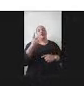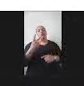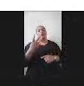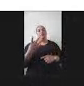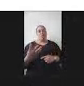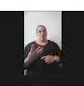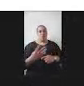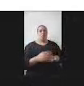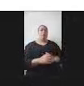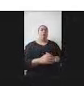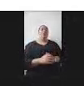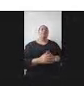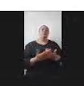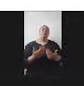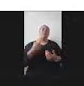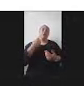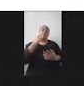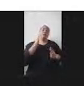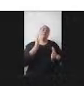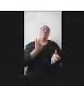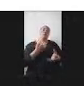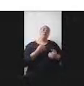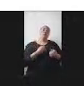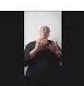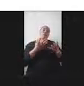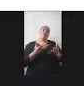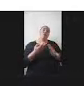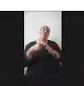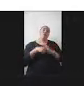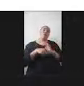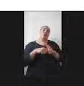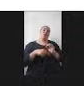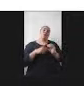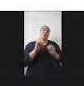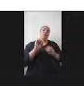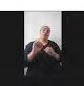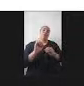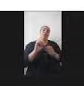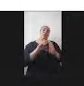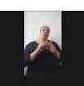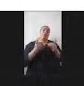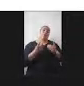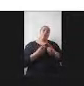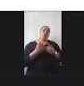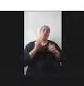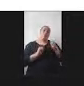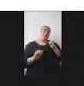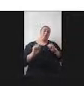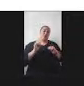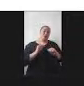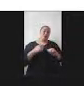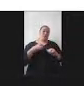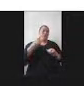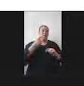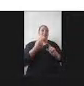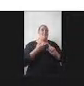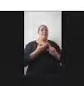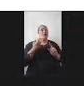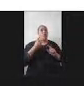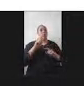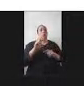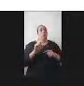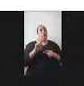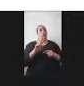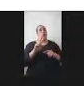23-24. So I think maybe just to provide a bit of context in terms of the department's performance, I think since 2021, the